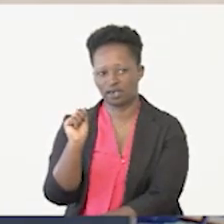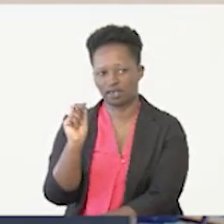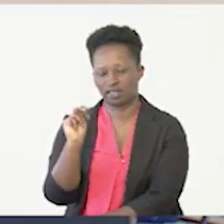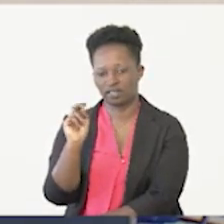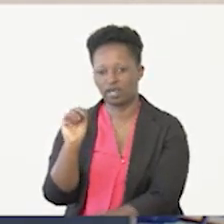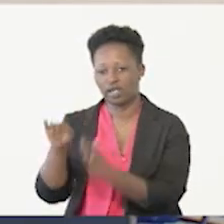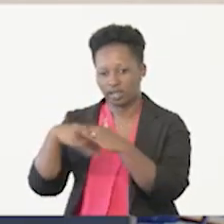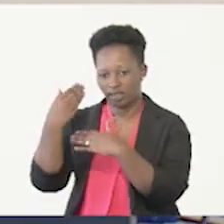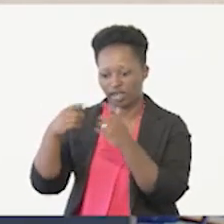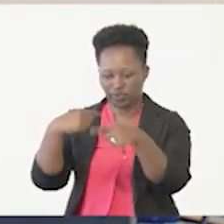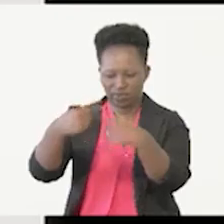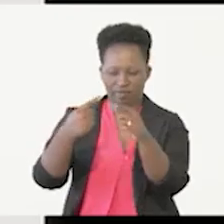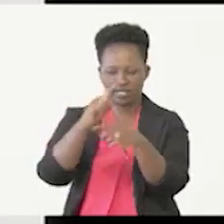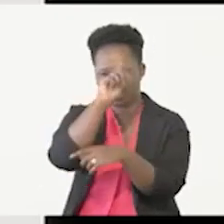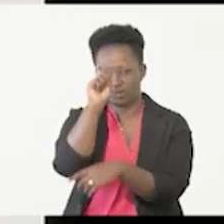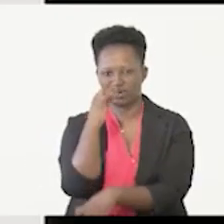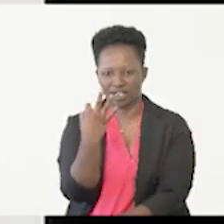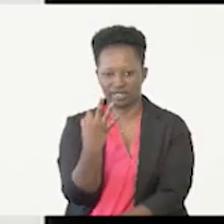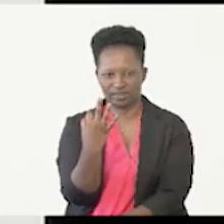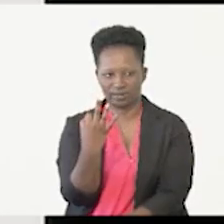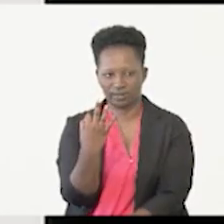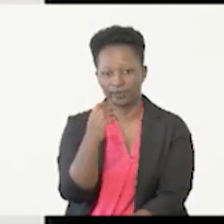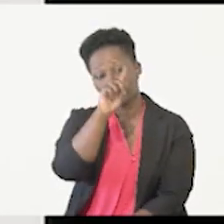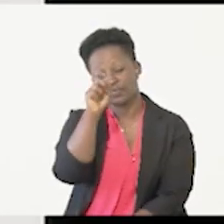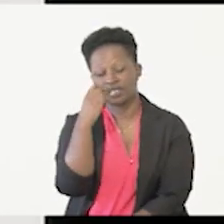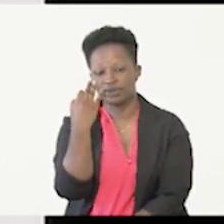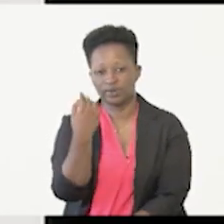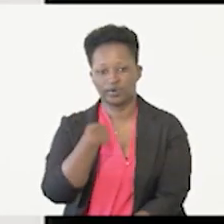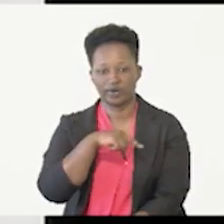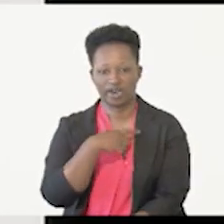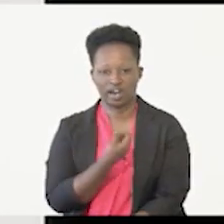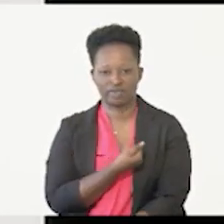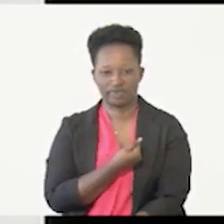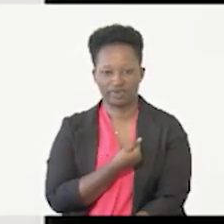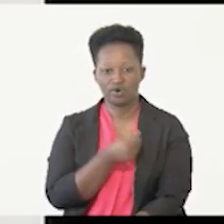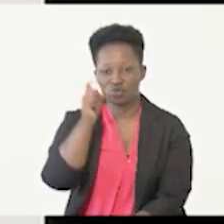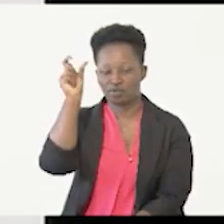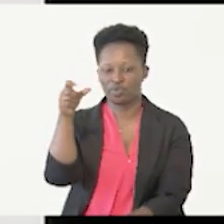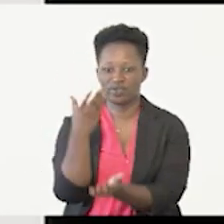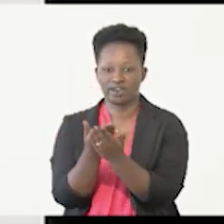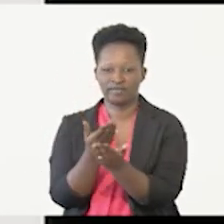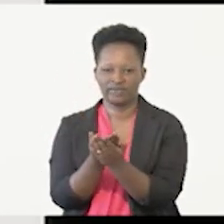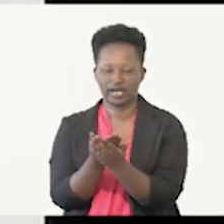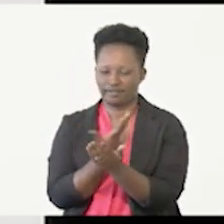our question 3. Our question 3, we have a firm has a demand equation of P.